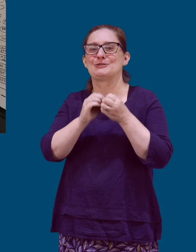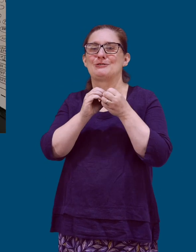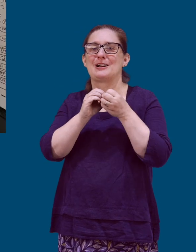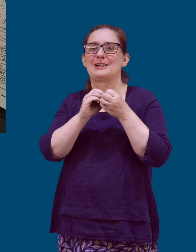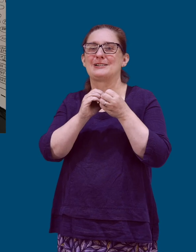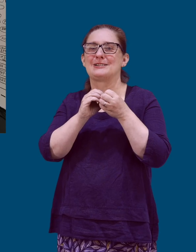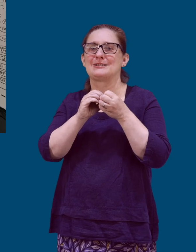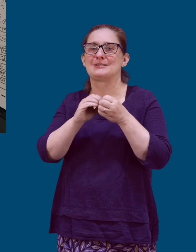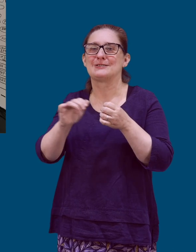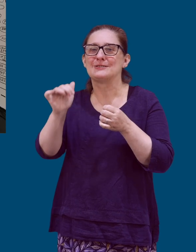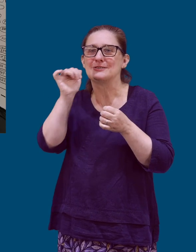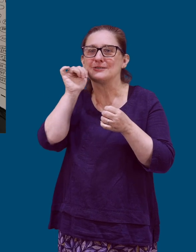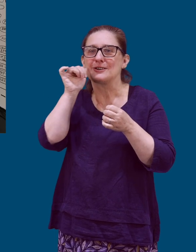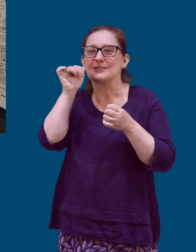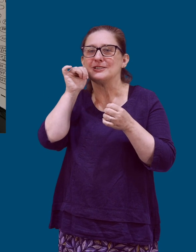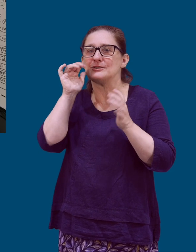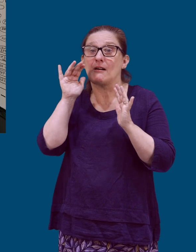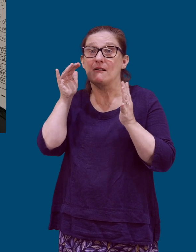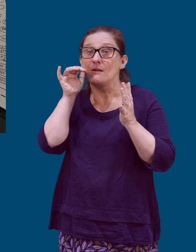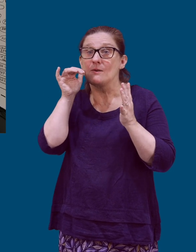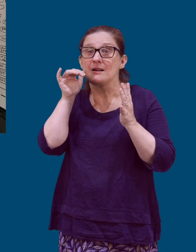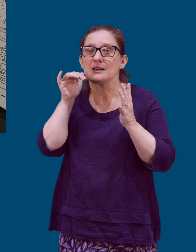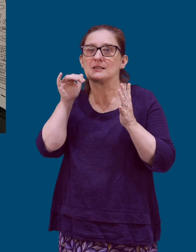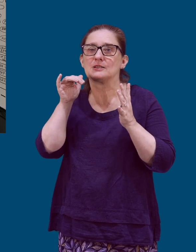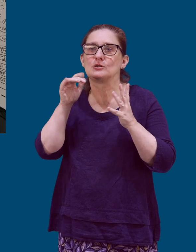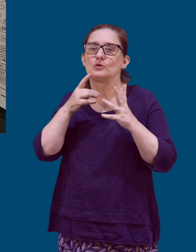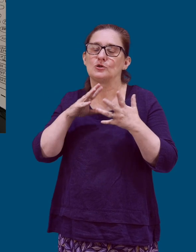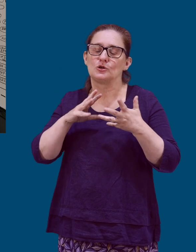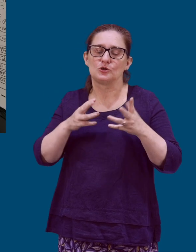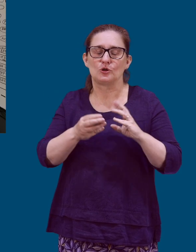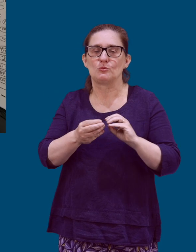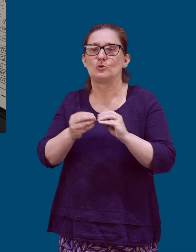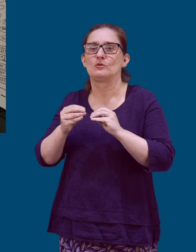knowledge unknowingly craved for. Your movements turn me into